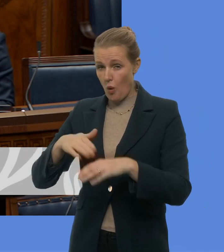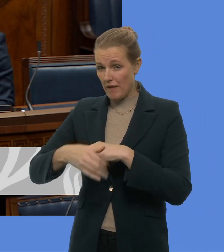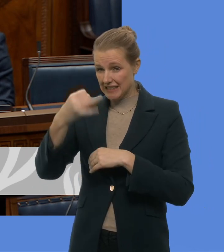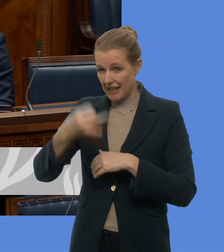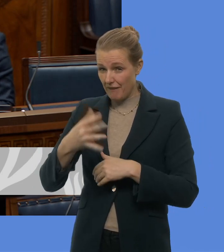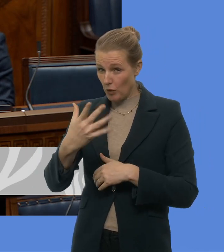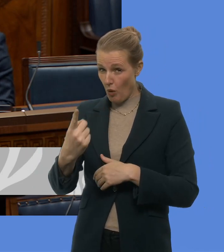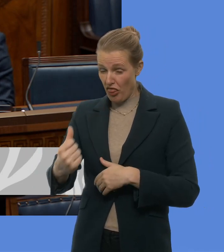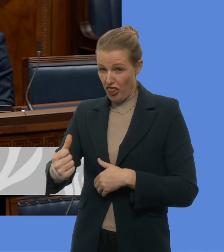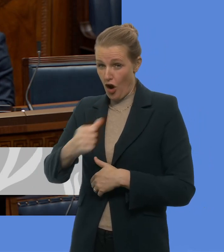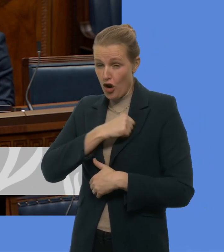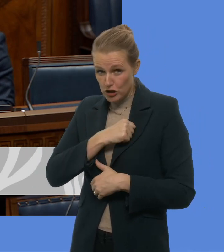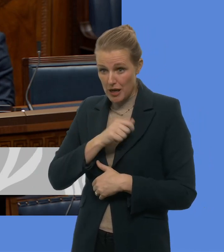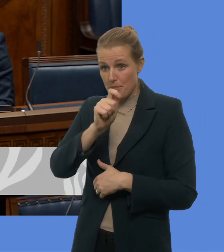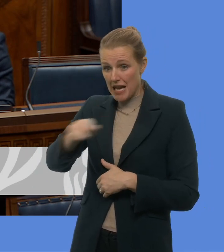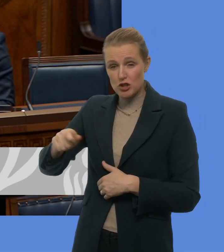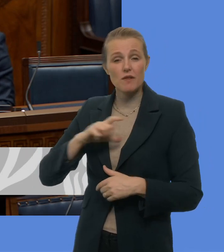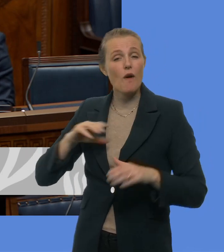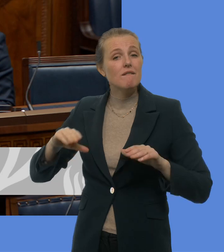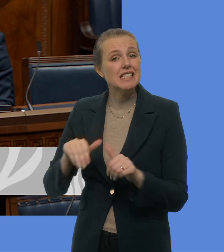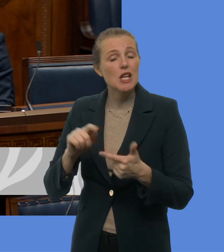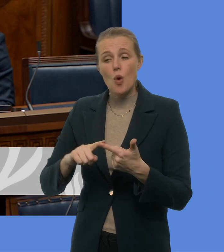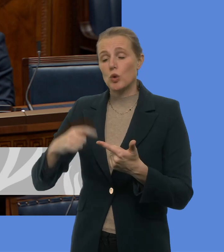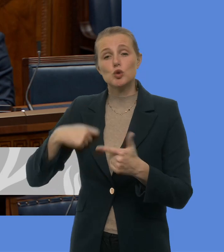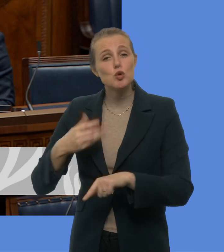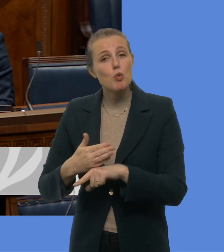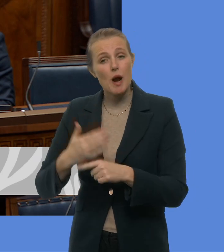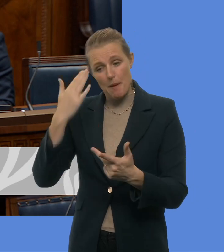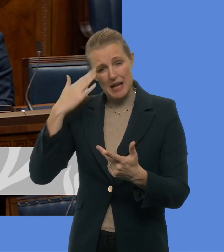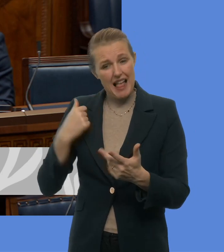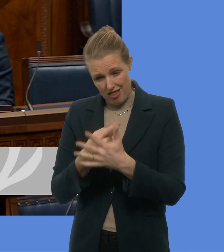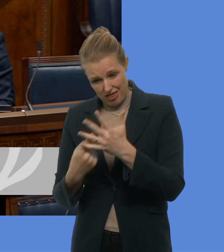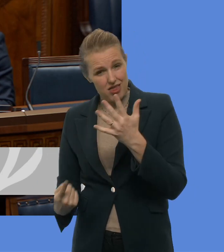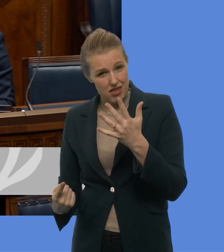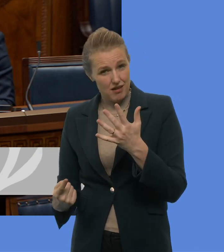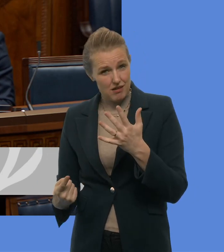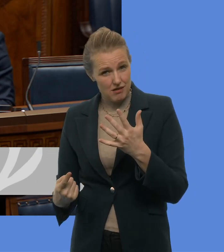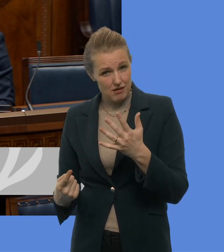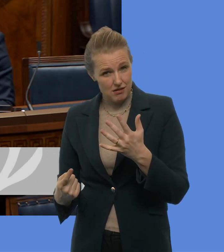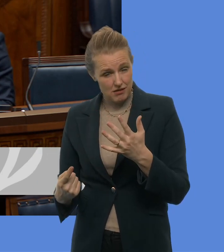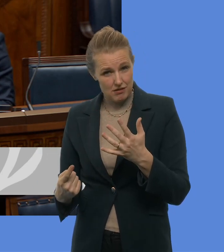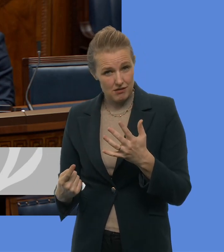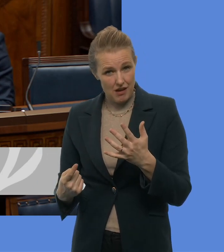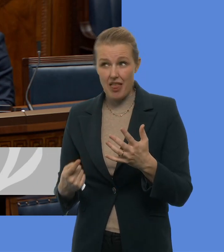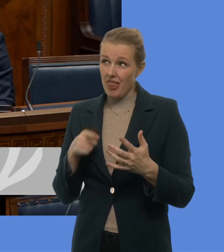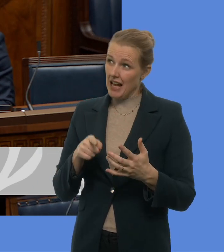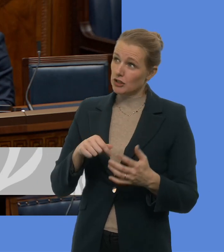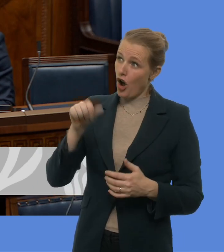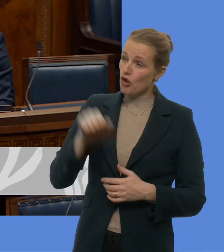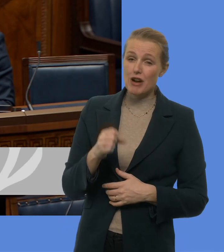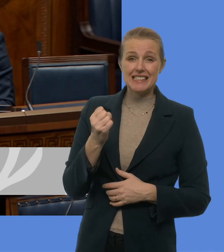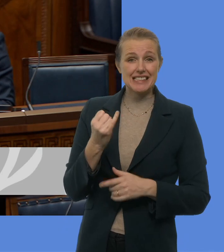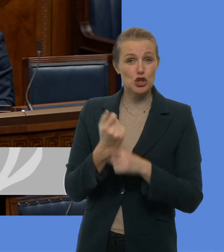751,000 patients offering physiotherapy, social work, mental health and the rest. That's across 116